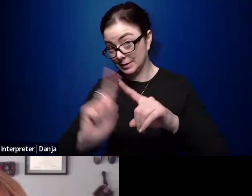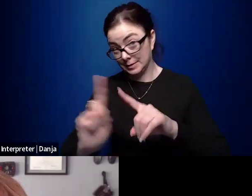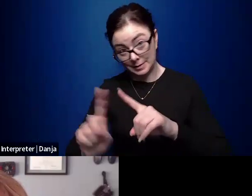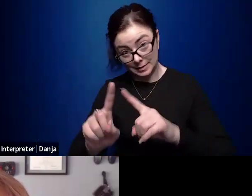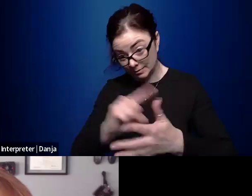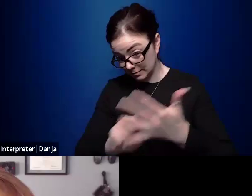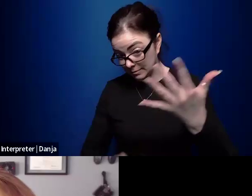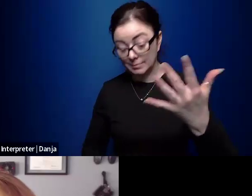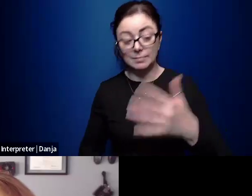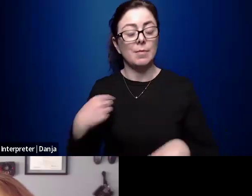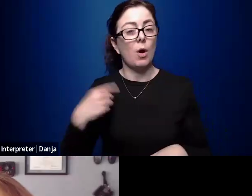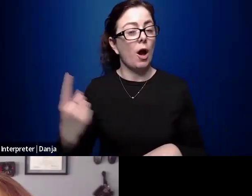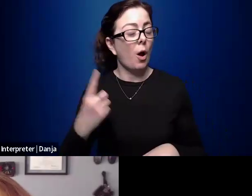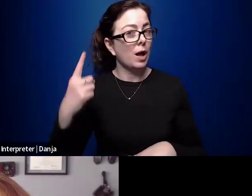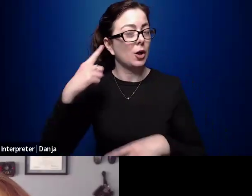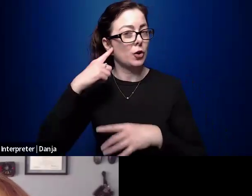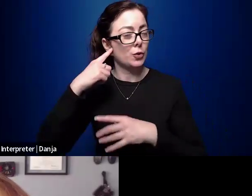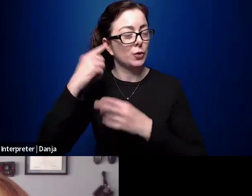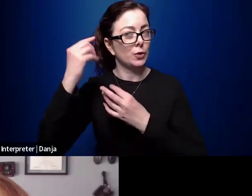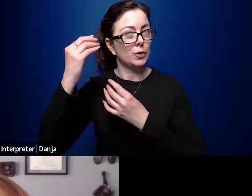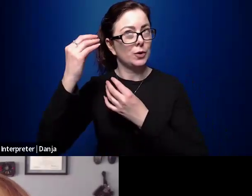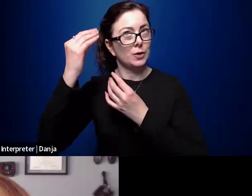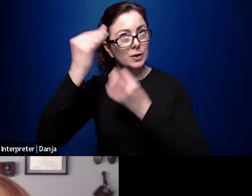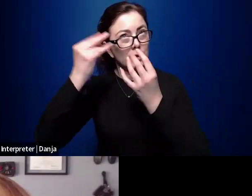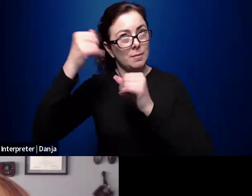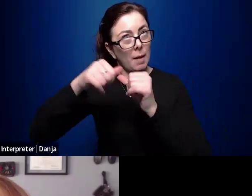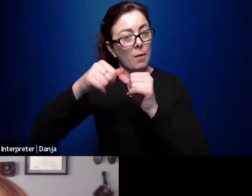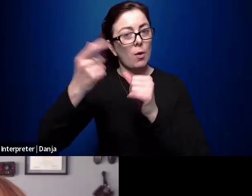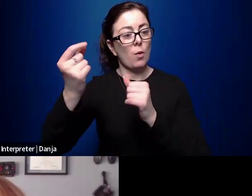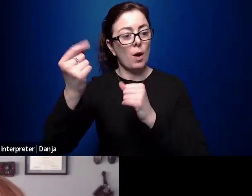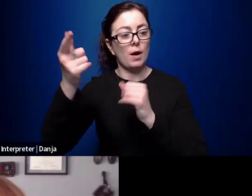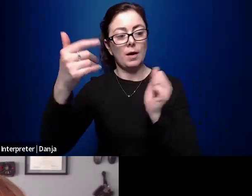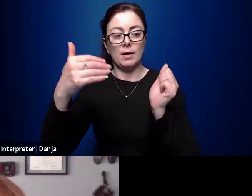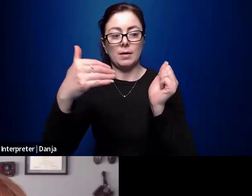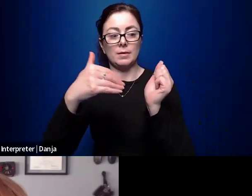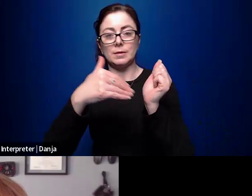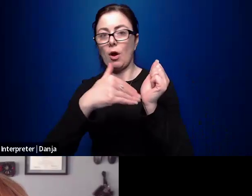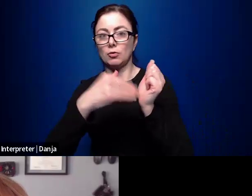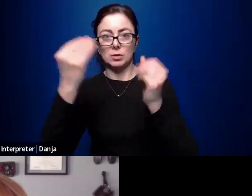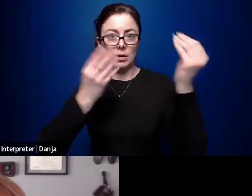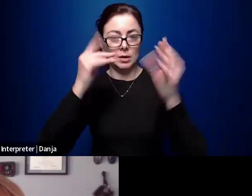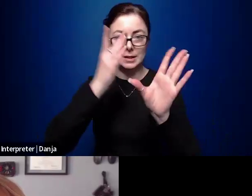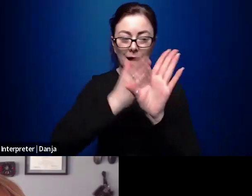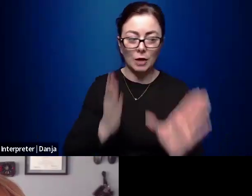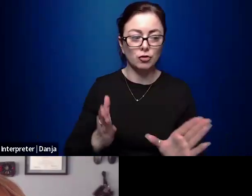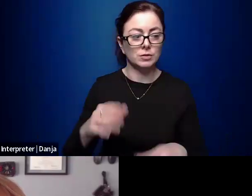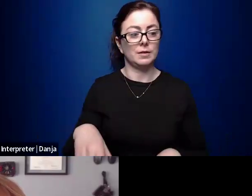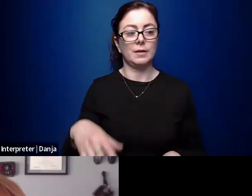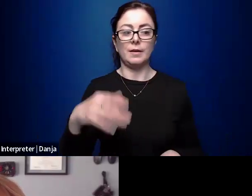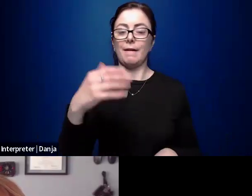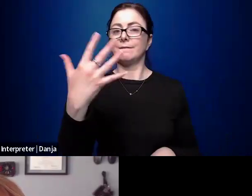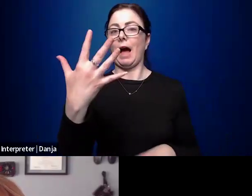the words of doctors and psychiatrists. 5 key traits. One diagnosis to cover it